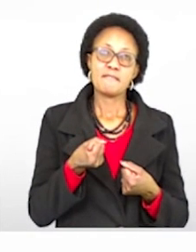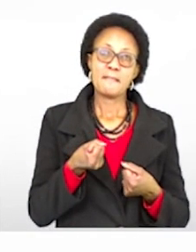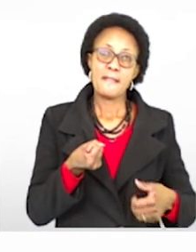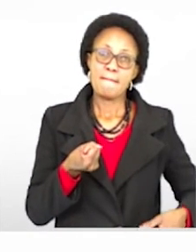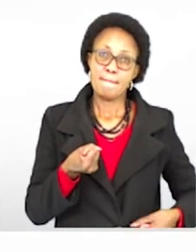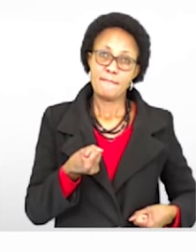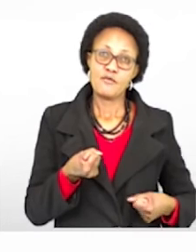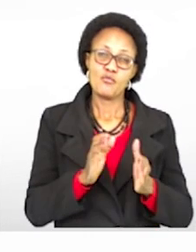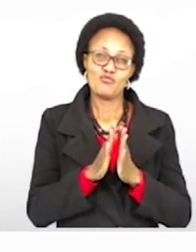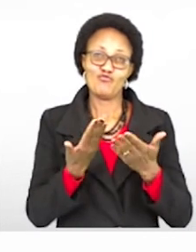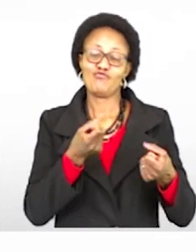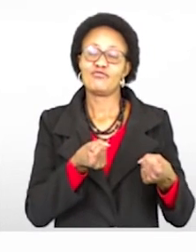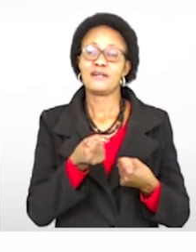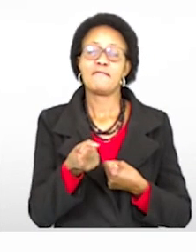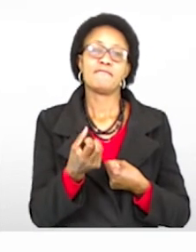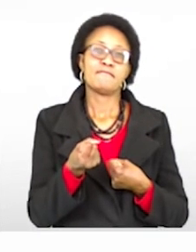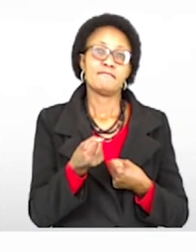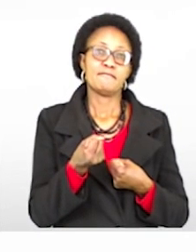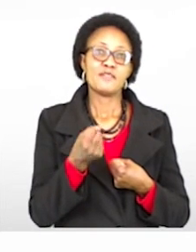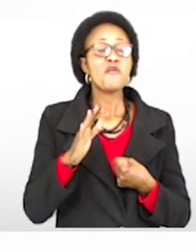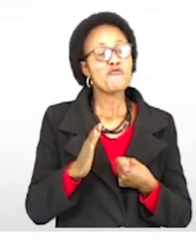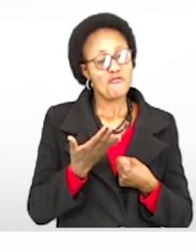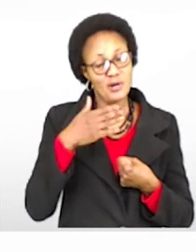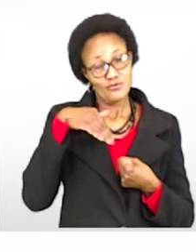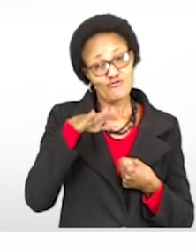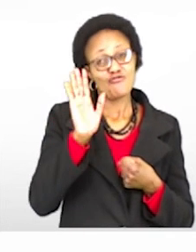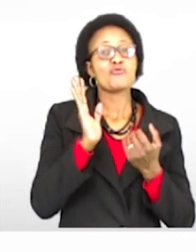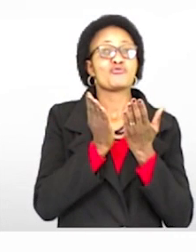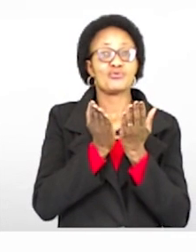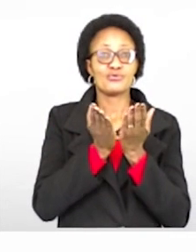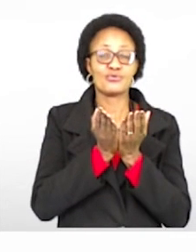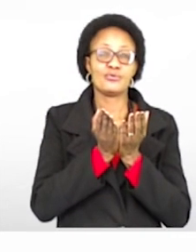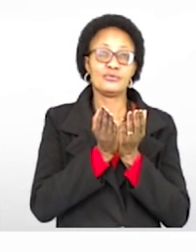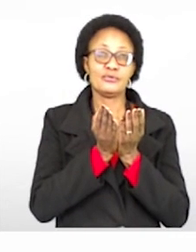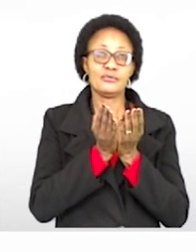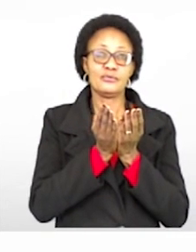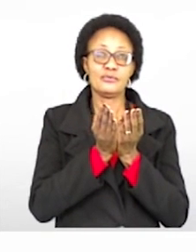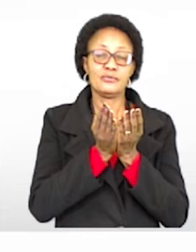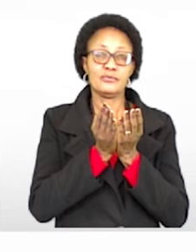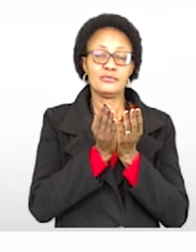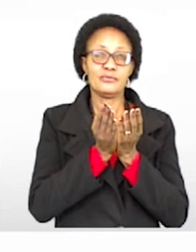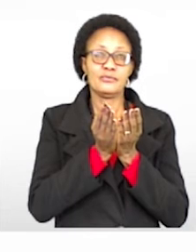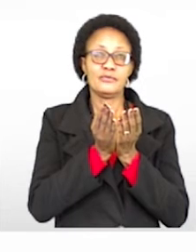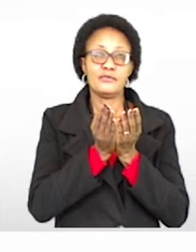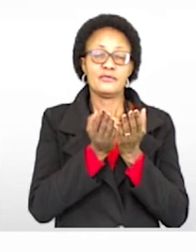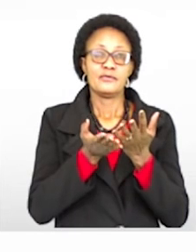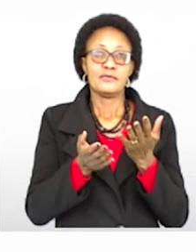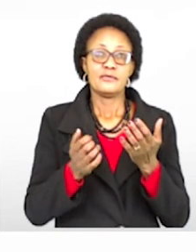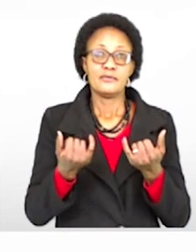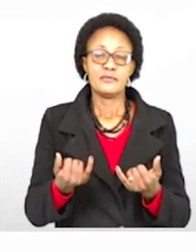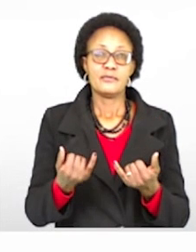book and he needs to get to school. So let us take our finger again and we're going